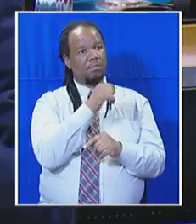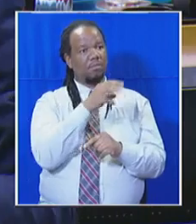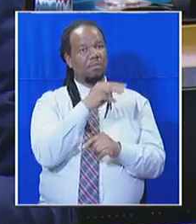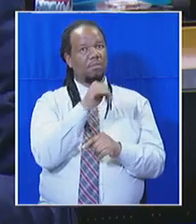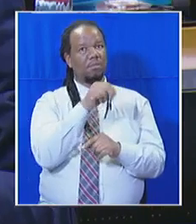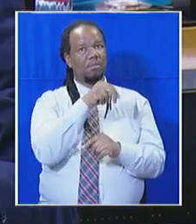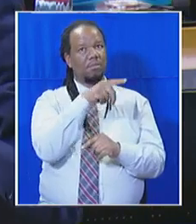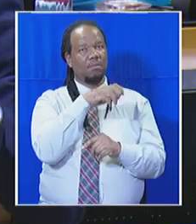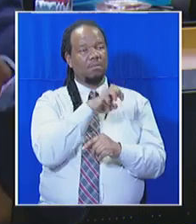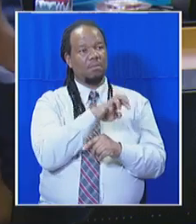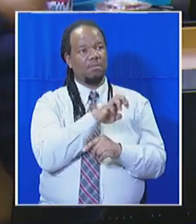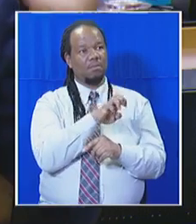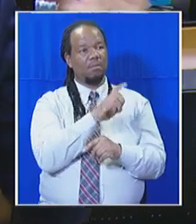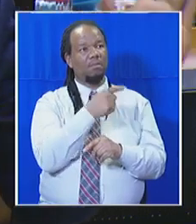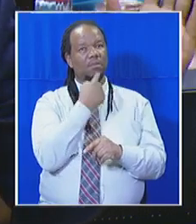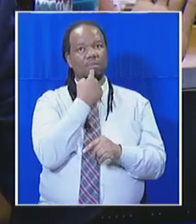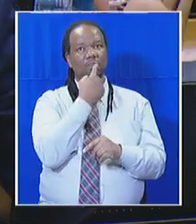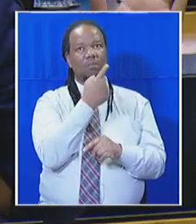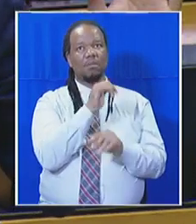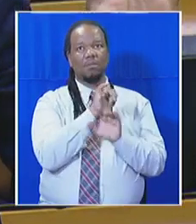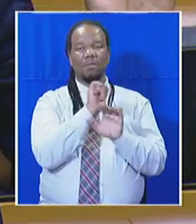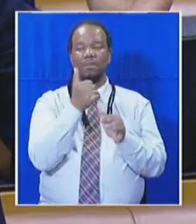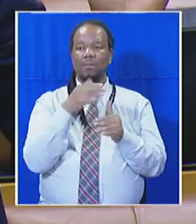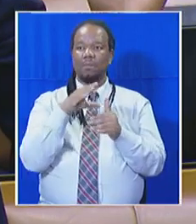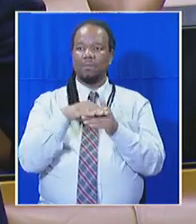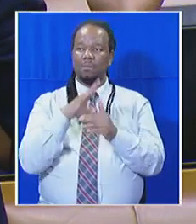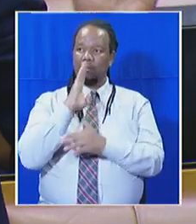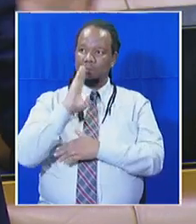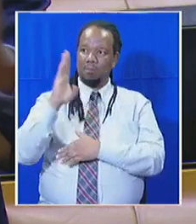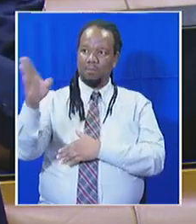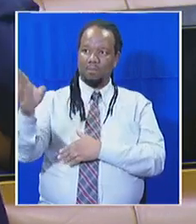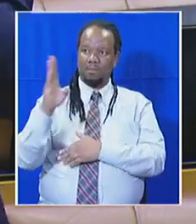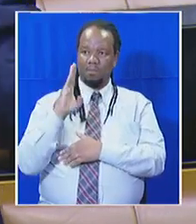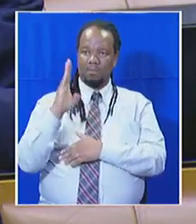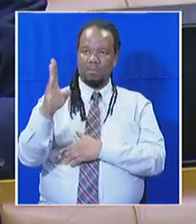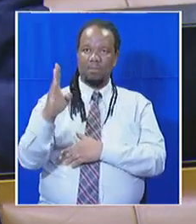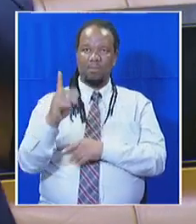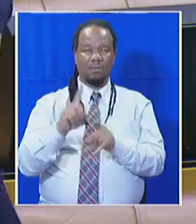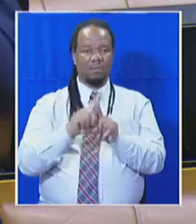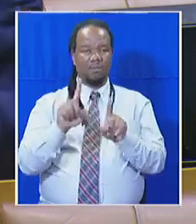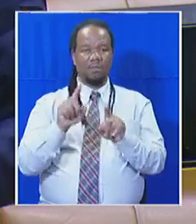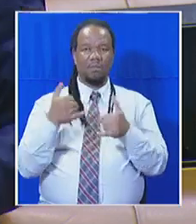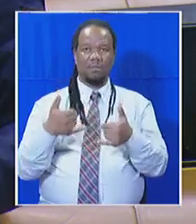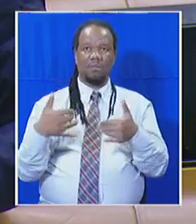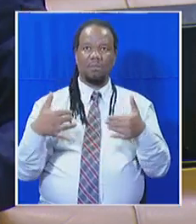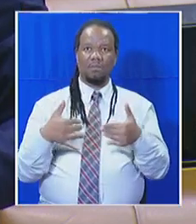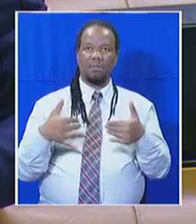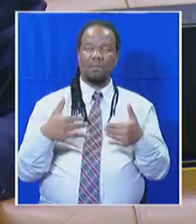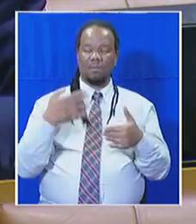cannot address honorable members directly, even threaten them that you know where we will